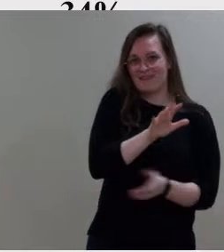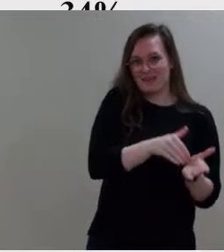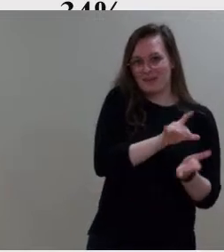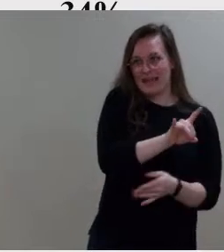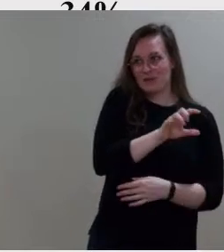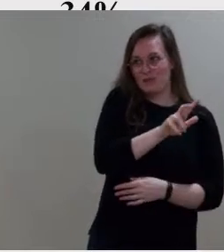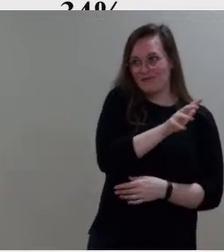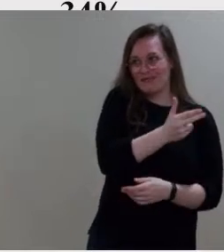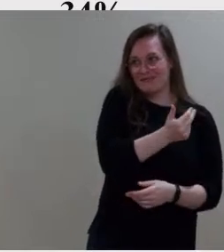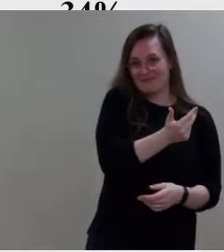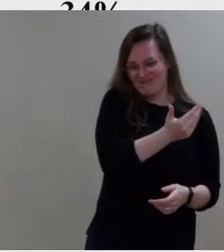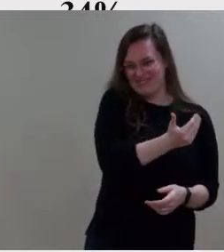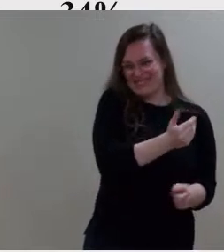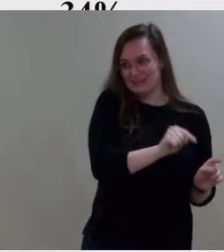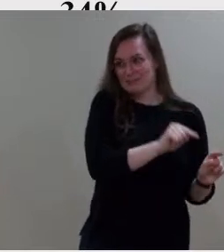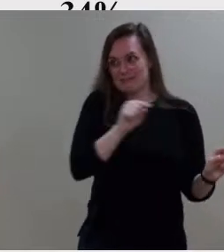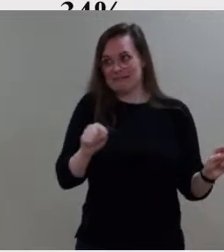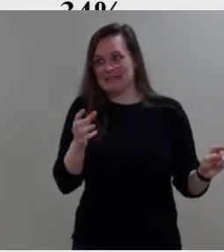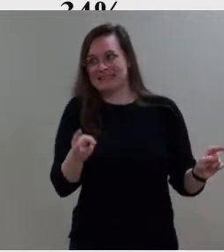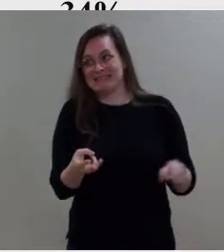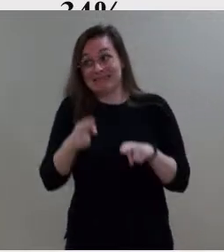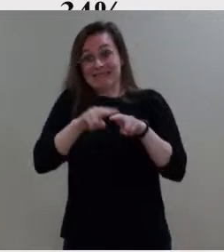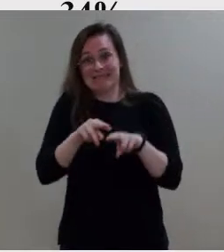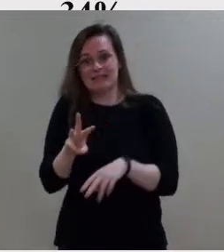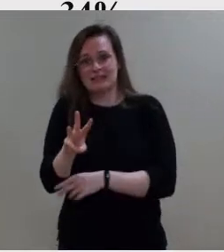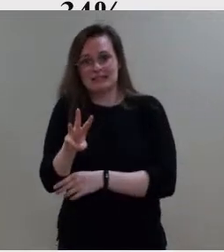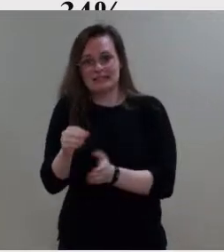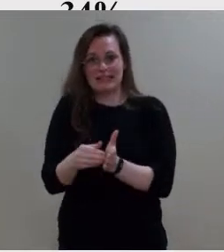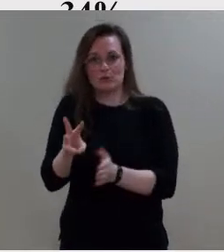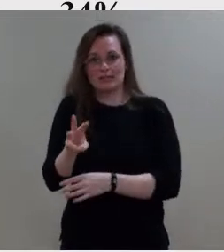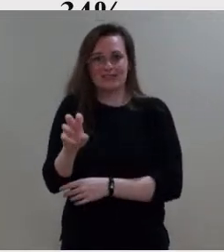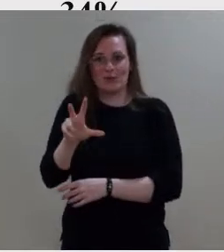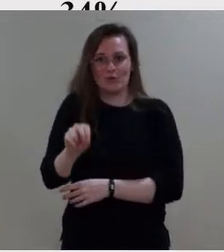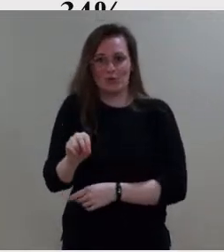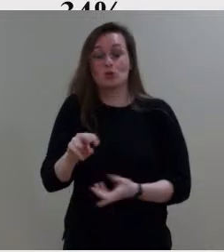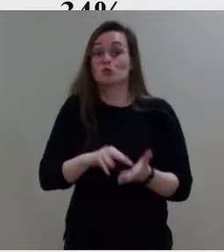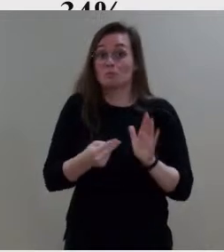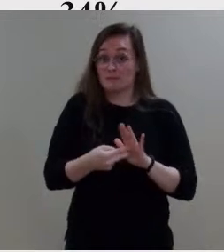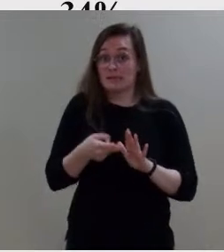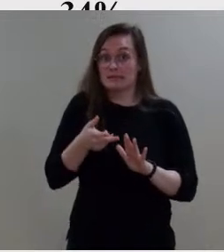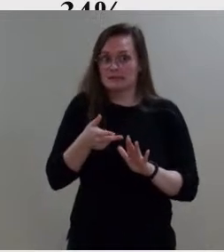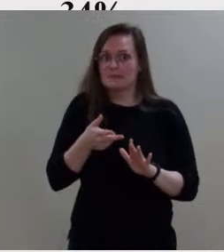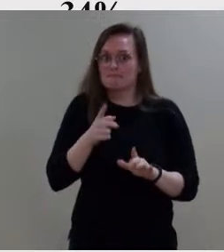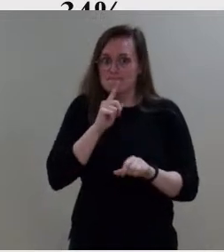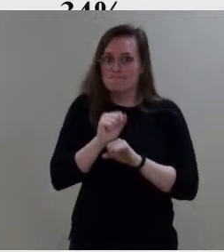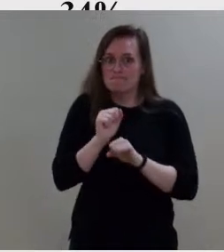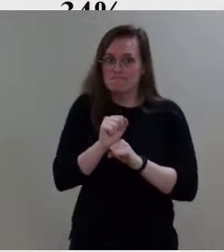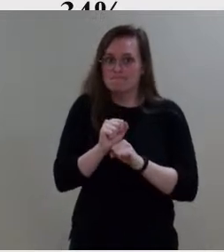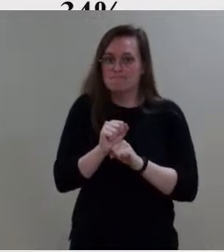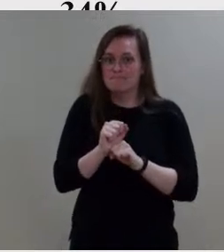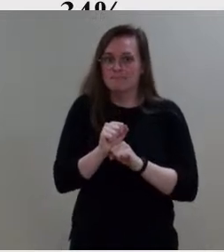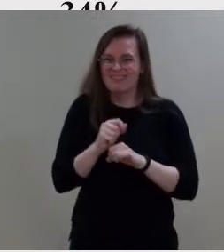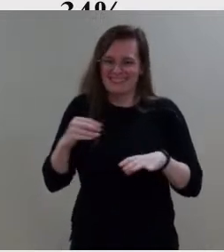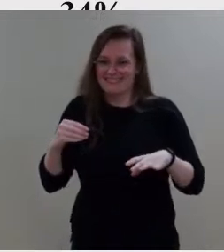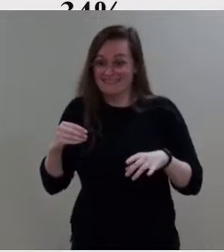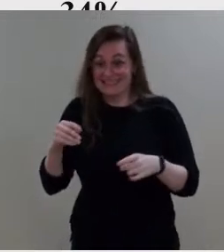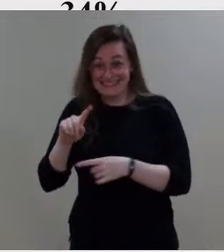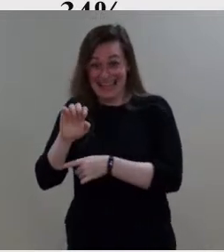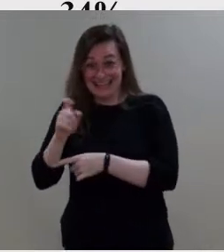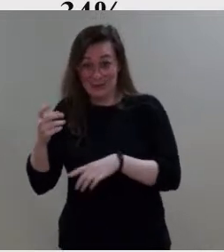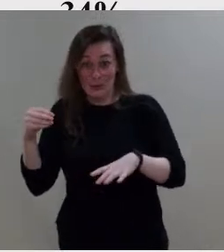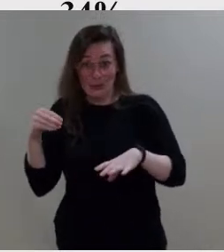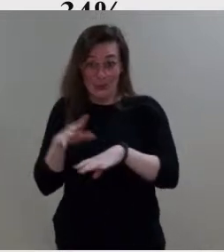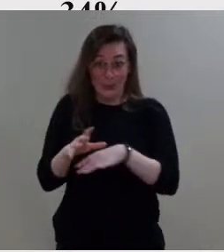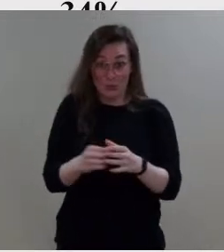growth in community, but it wouldn't appear that the deed-transfer tax was a significant deterrent to growth in the town of